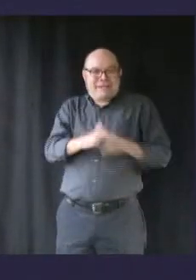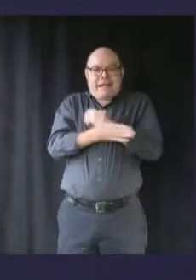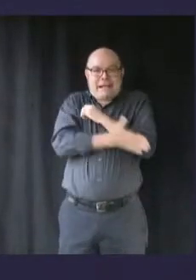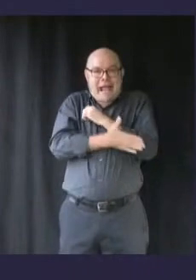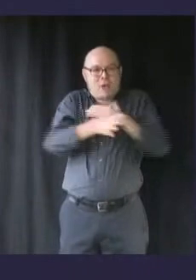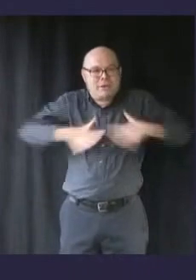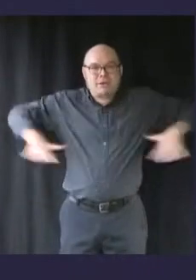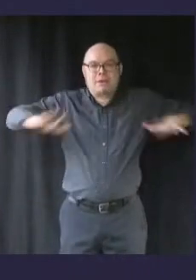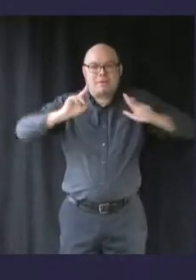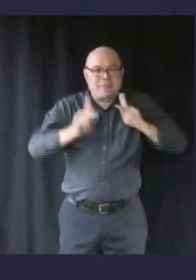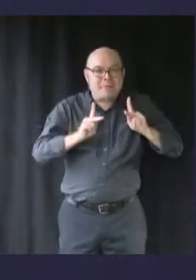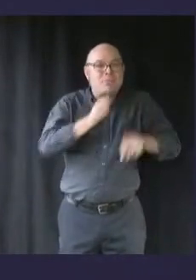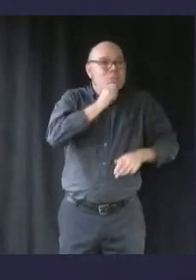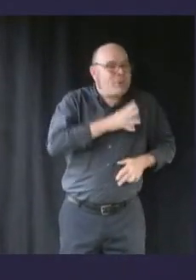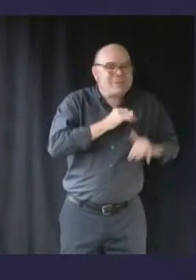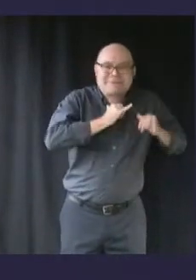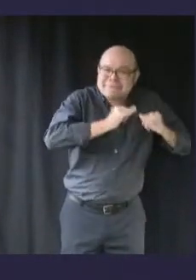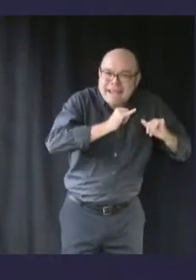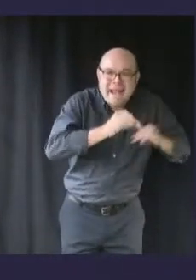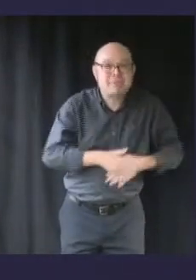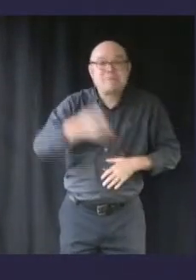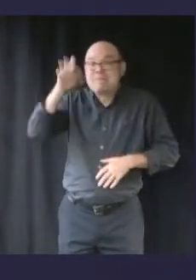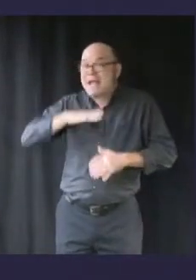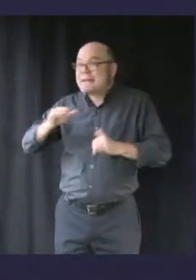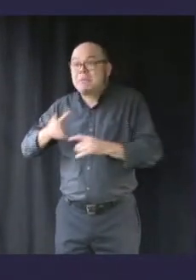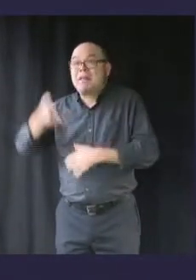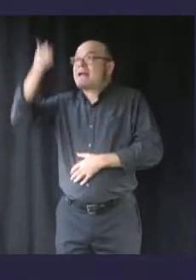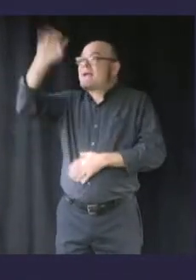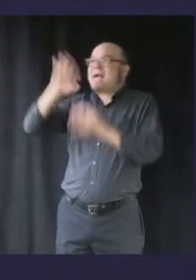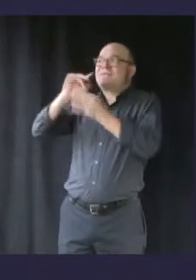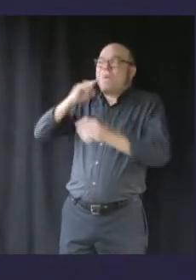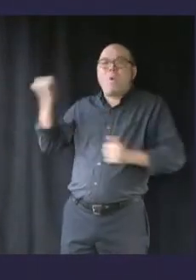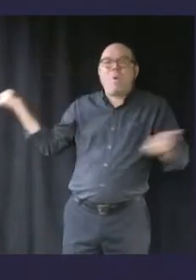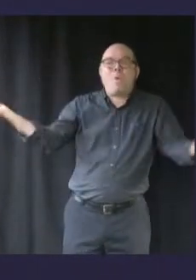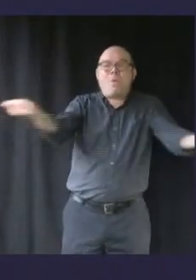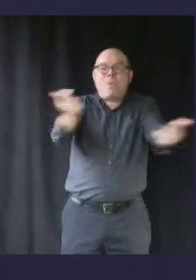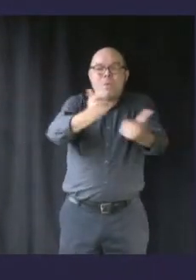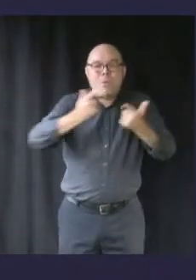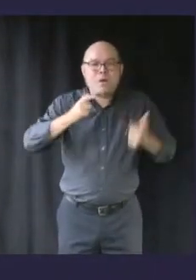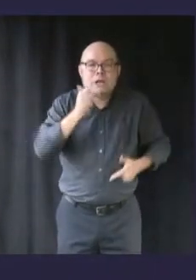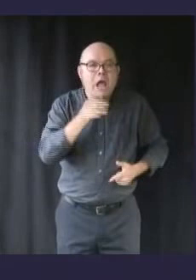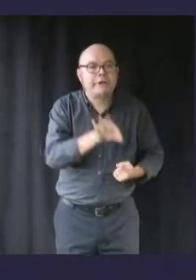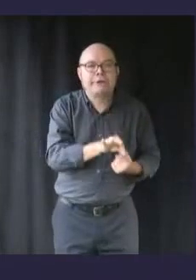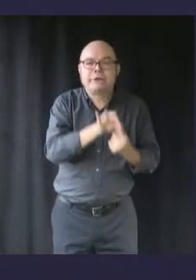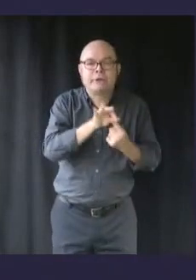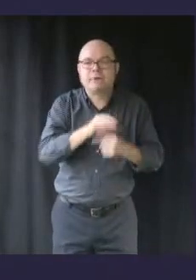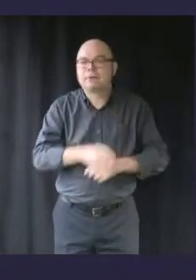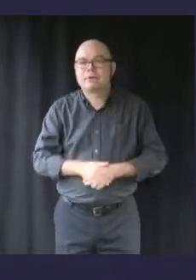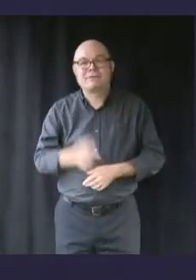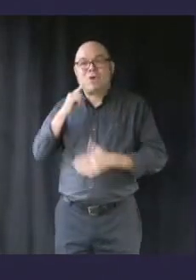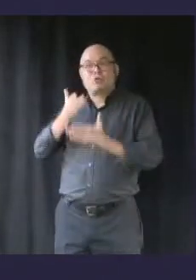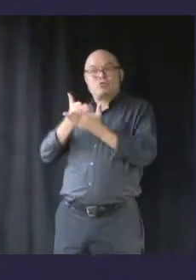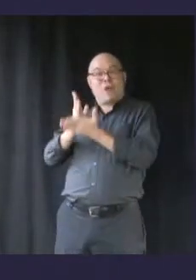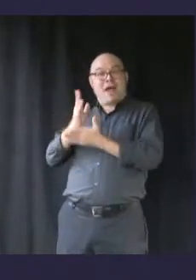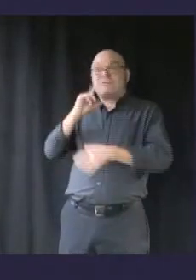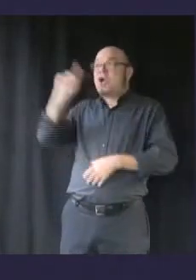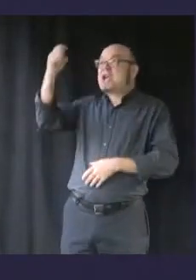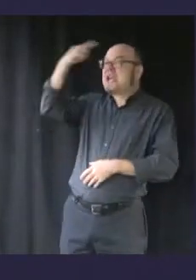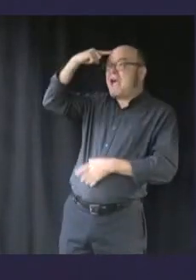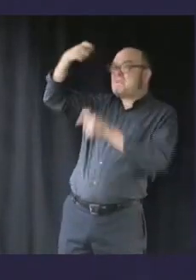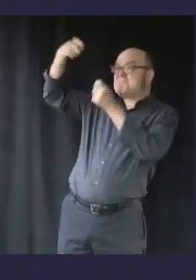by a Creator with certain inalienable rights. And those rights don't flow from the power of the government. These rights